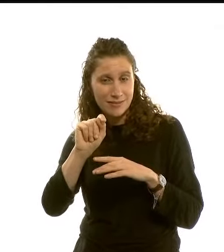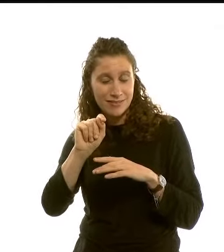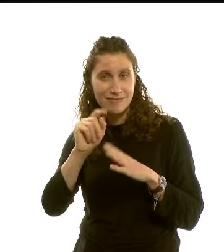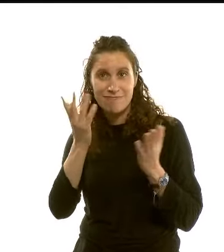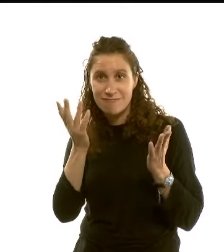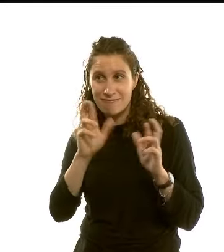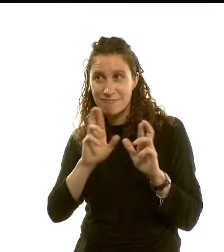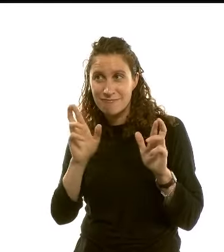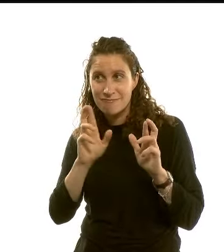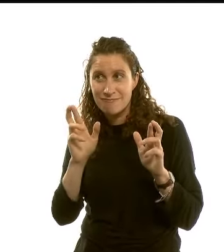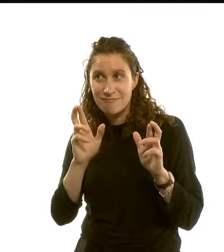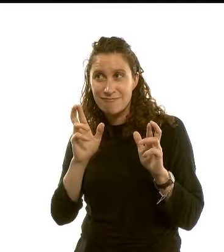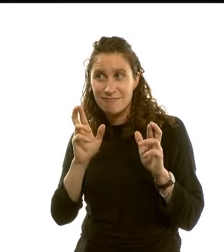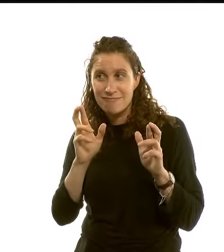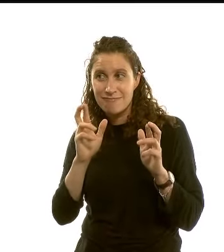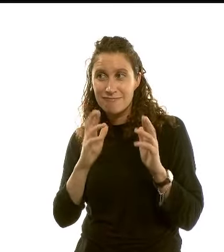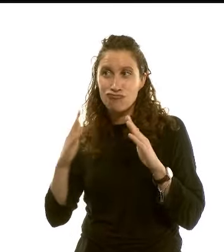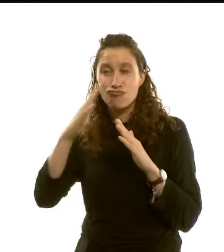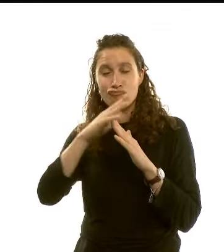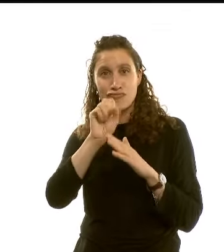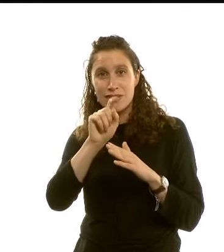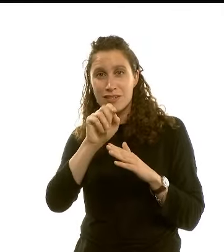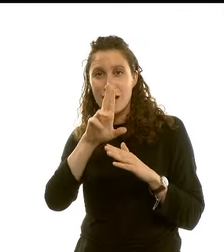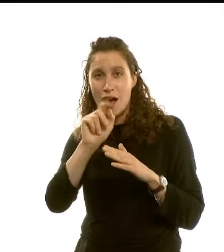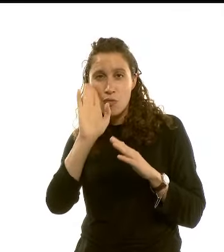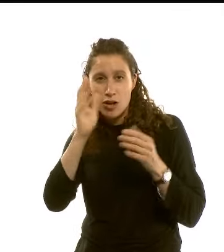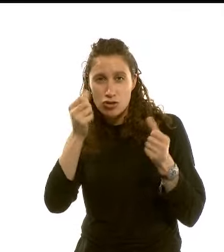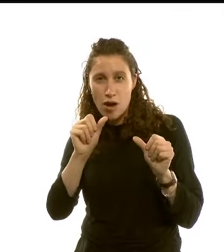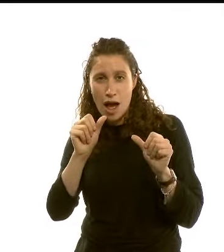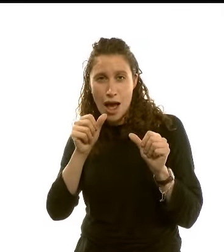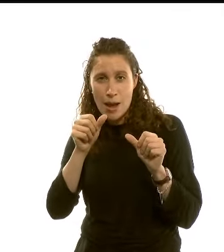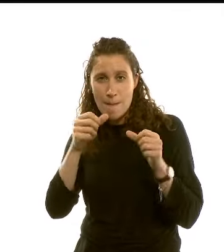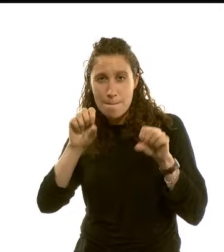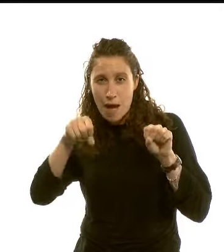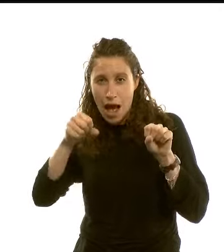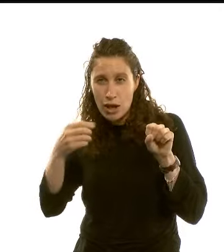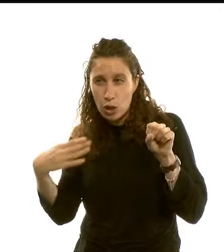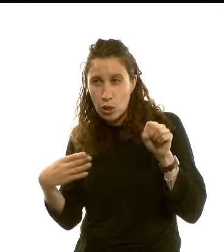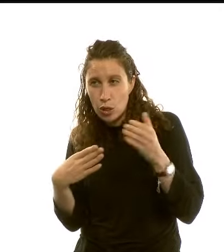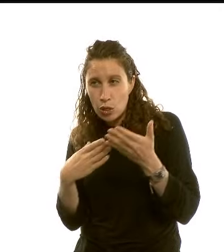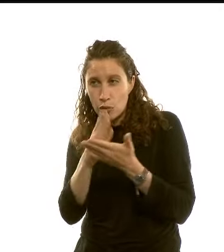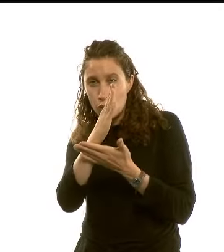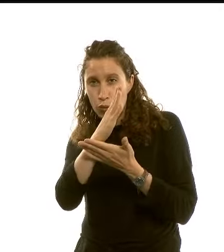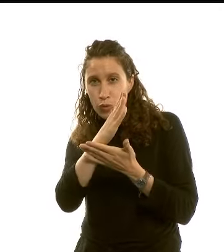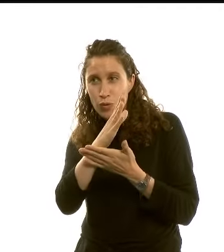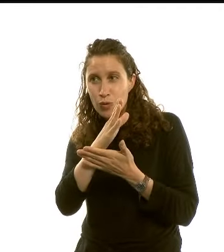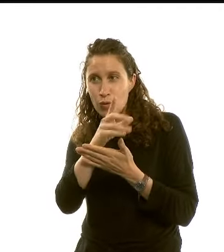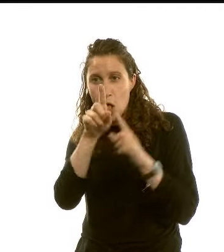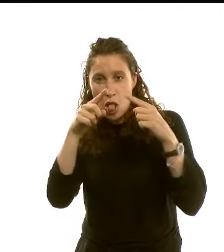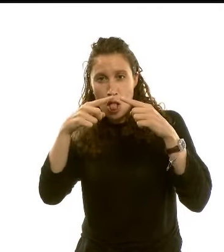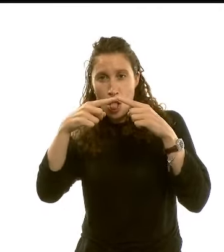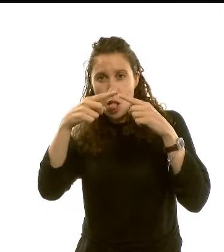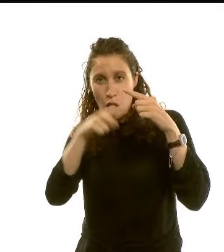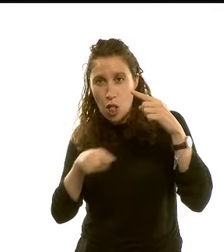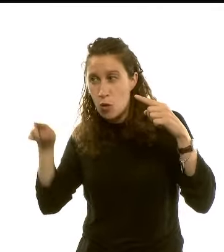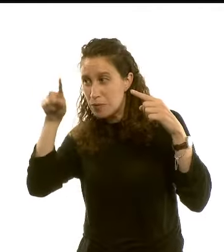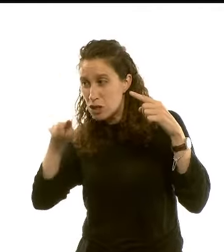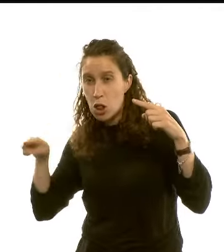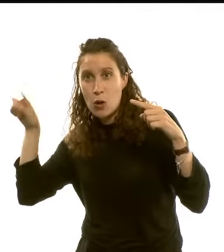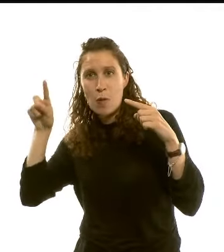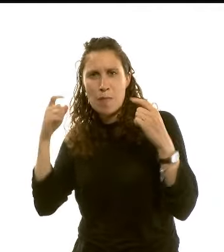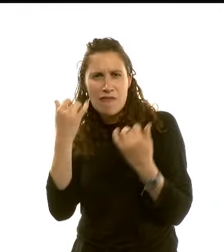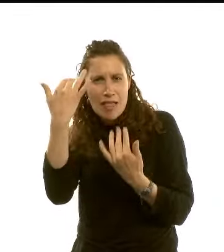we go. For the ultimate stunt, you will both attempt to zoom your bikes through this perilous loop-de-loop right here, through